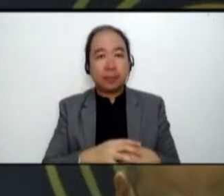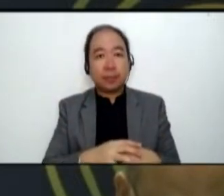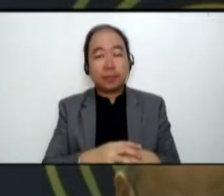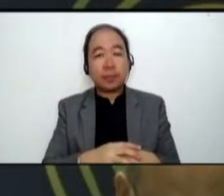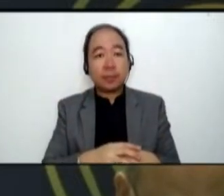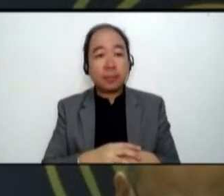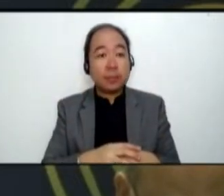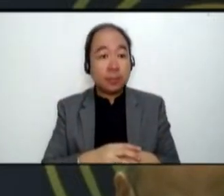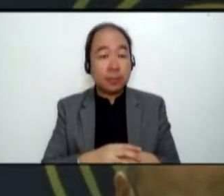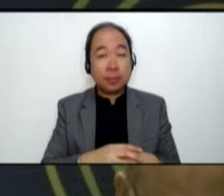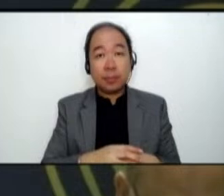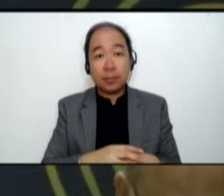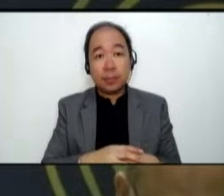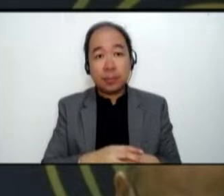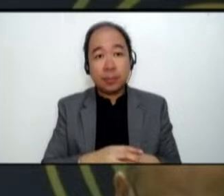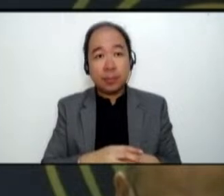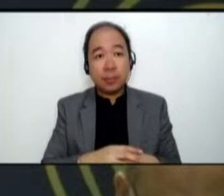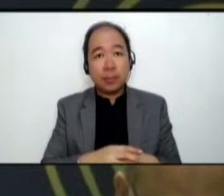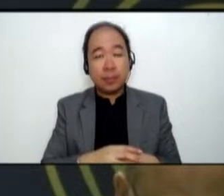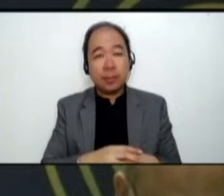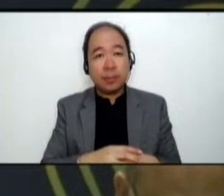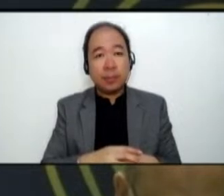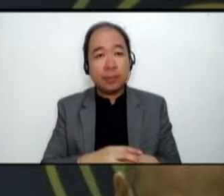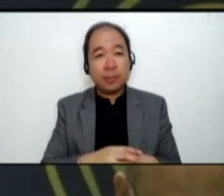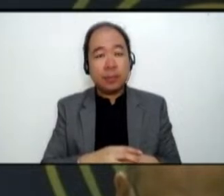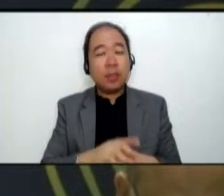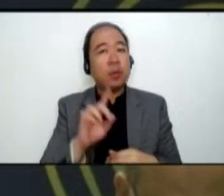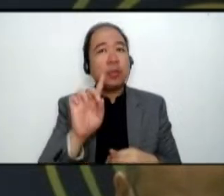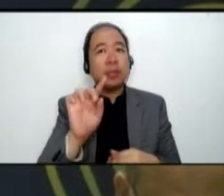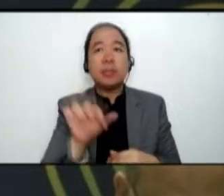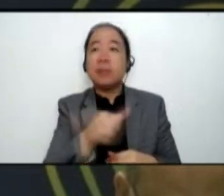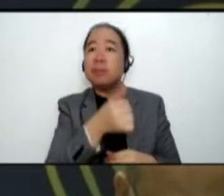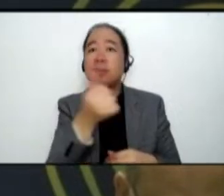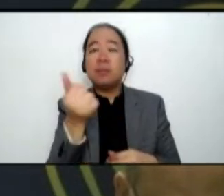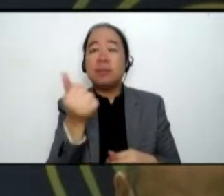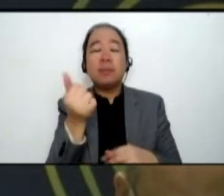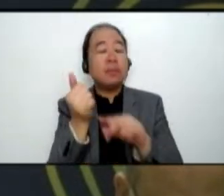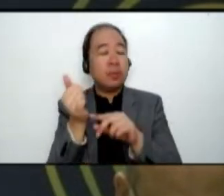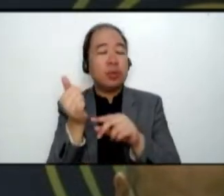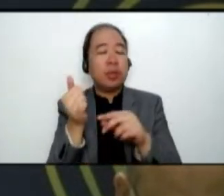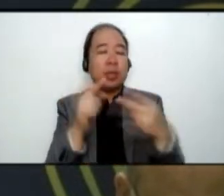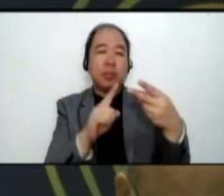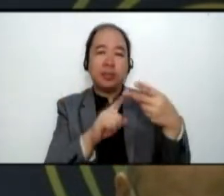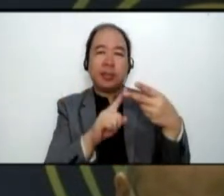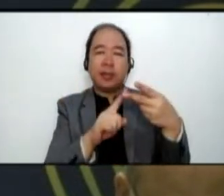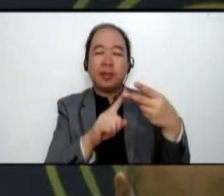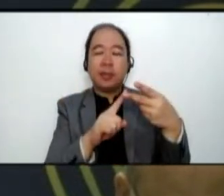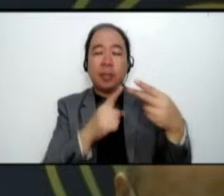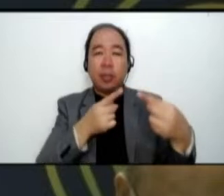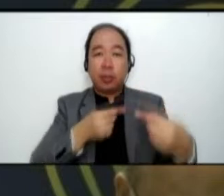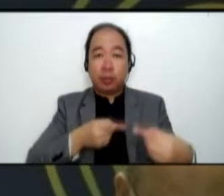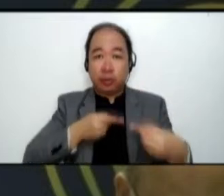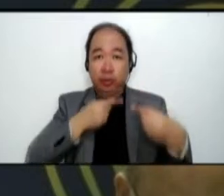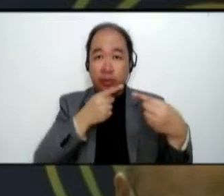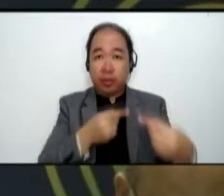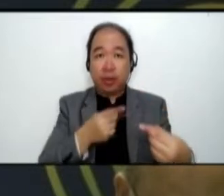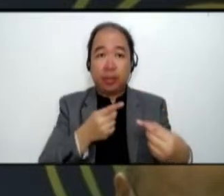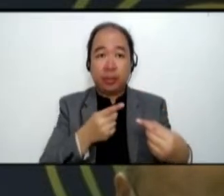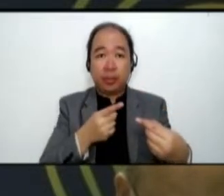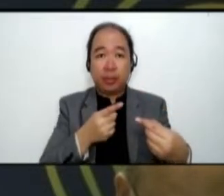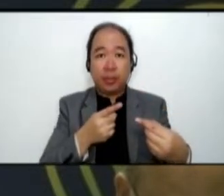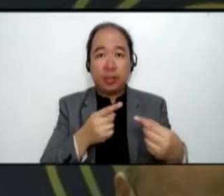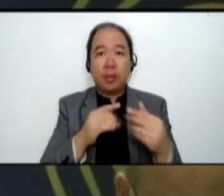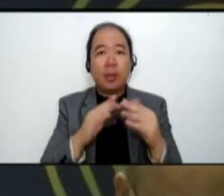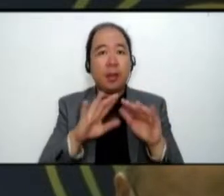And also, you know, another also important challenge is that, you know, in order to use the NTA